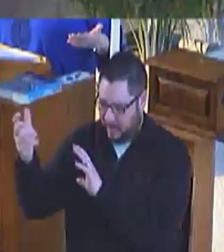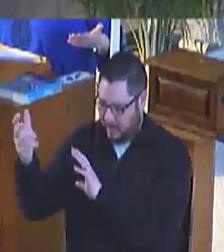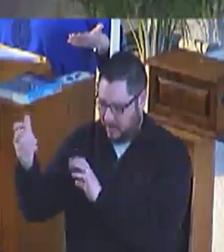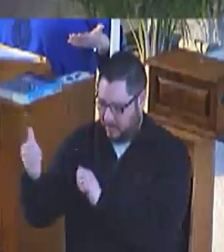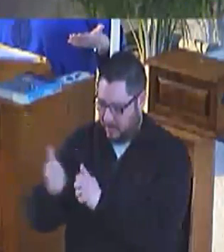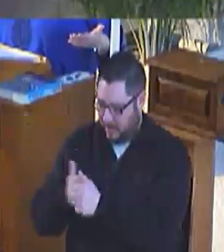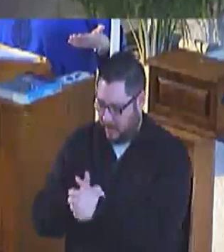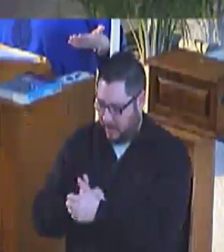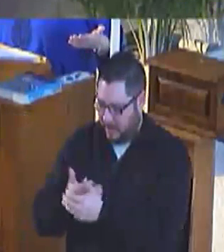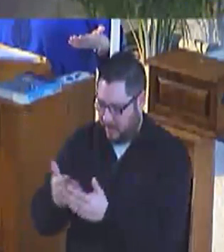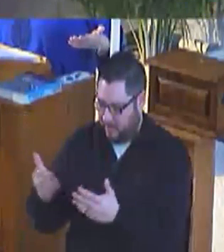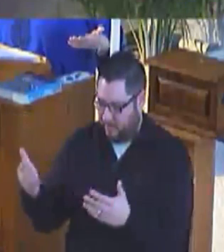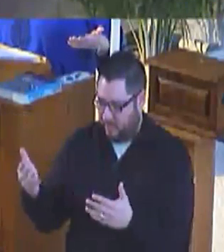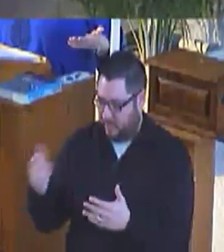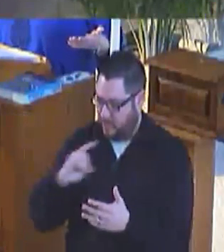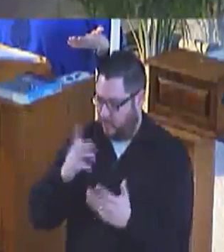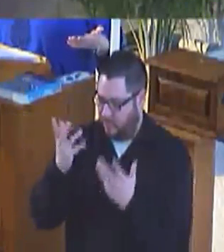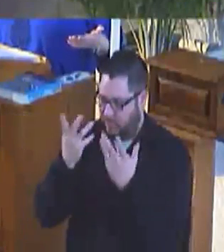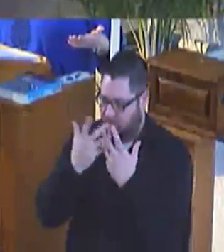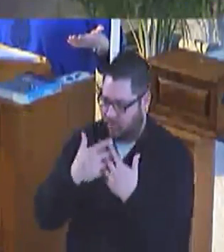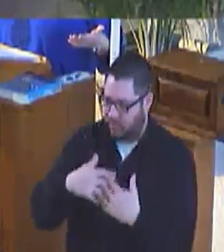working together for the highest good.